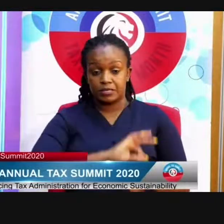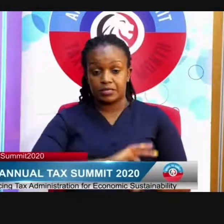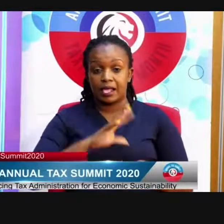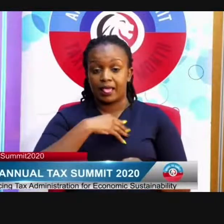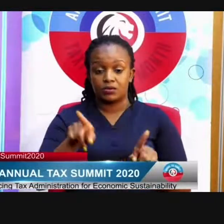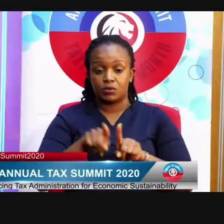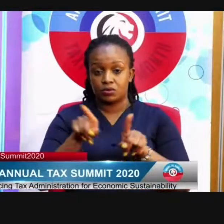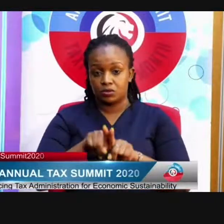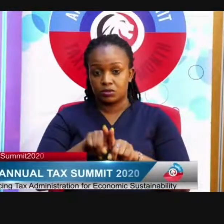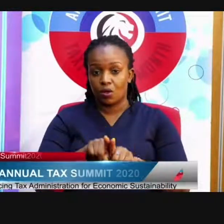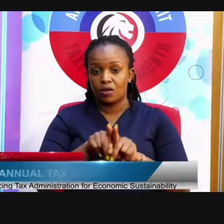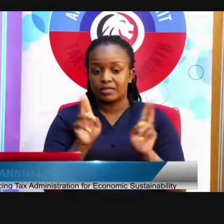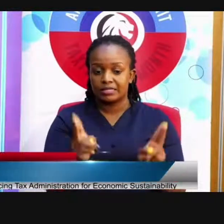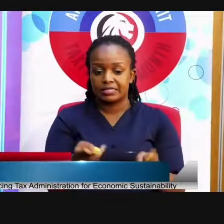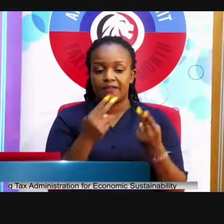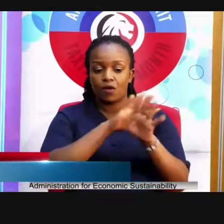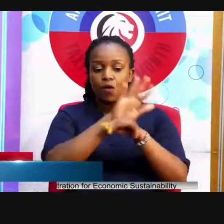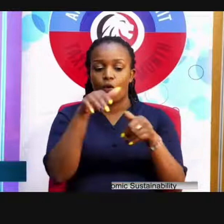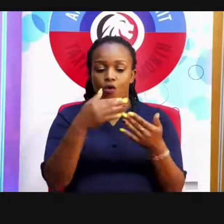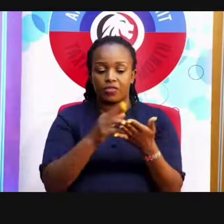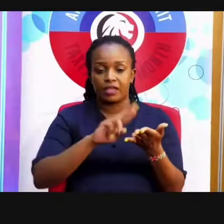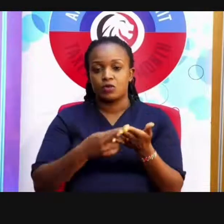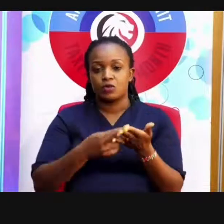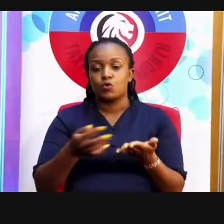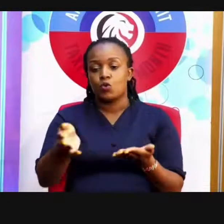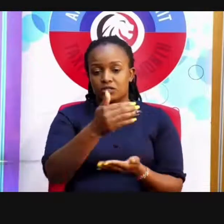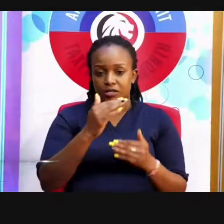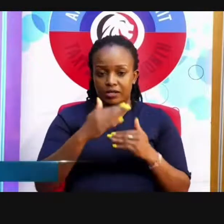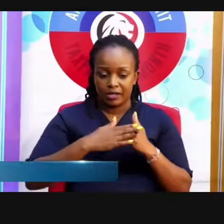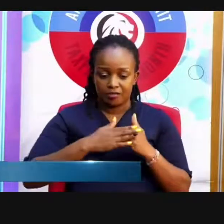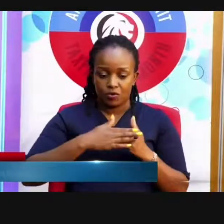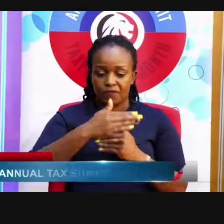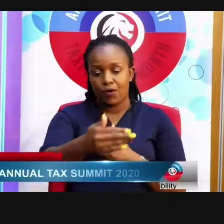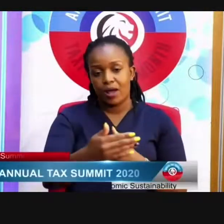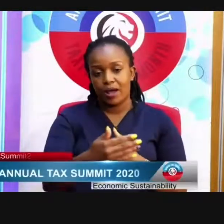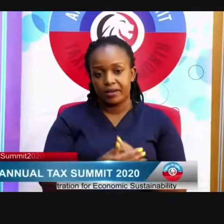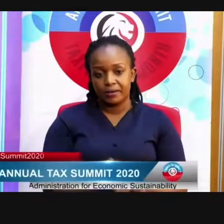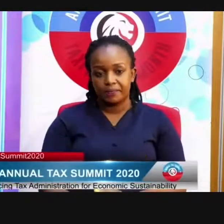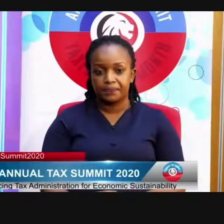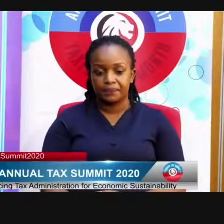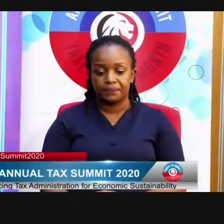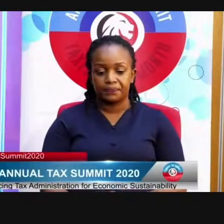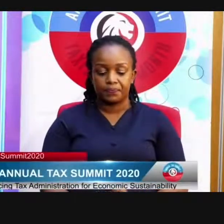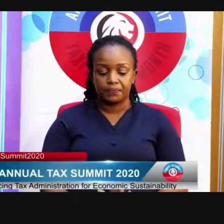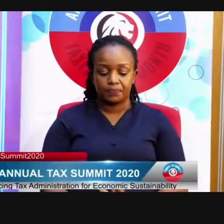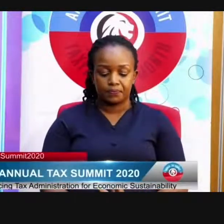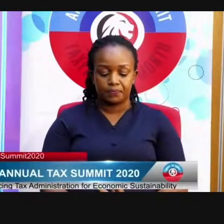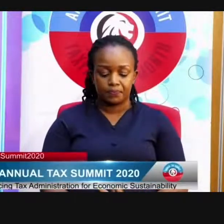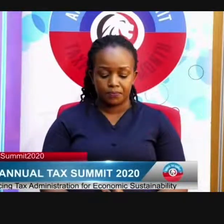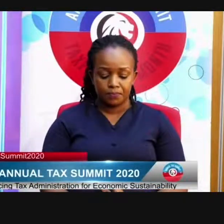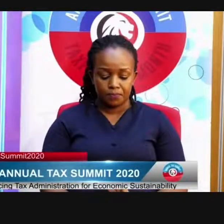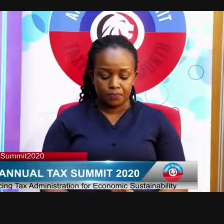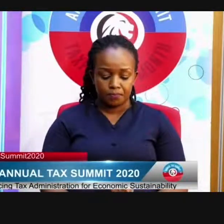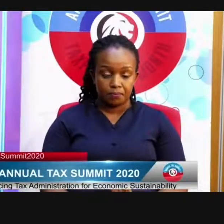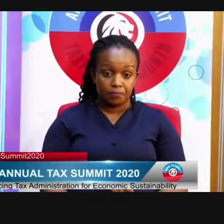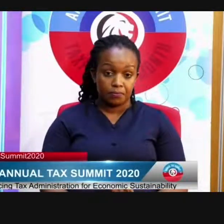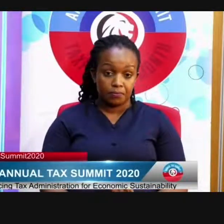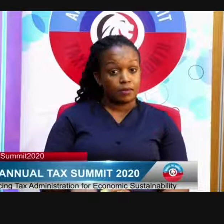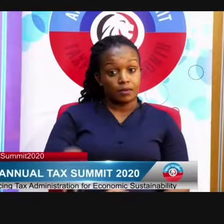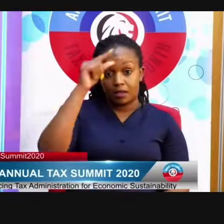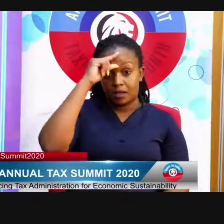collections going forward. Obviously, government has introduced a number of legislative